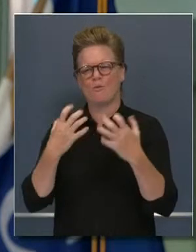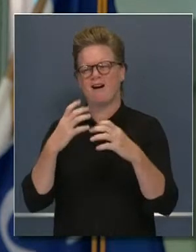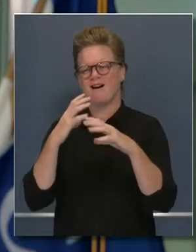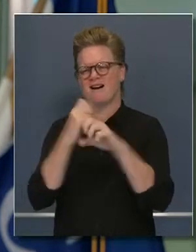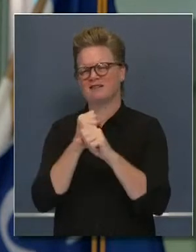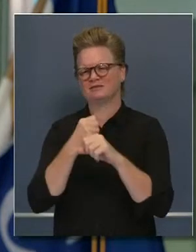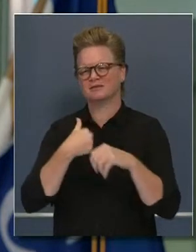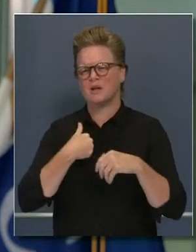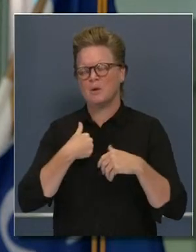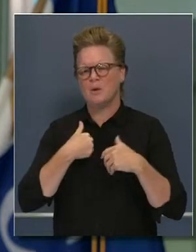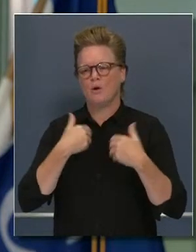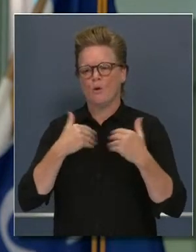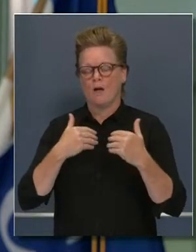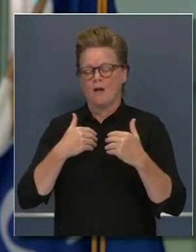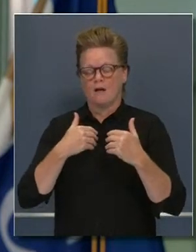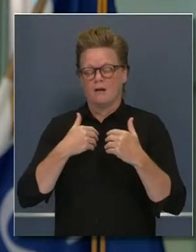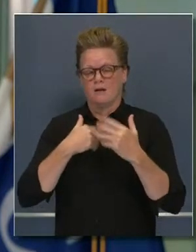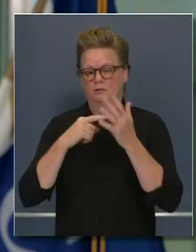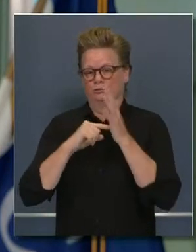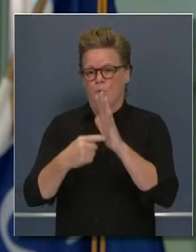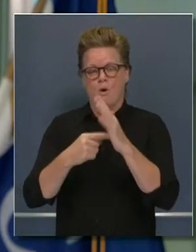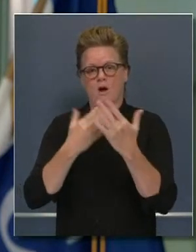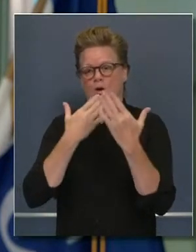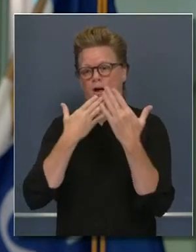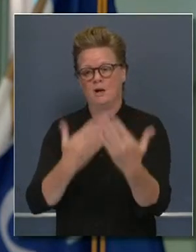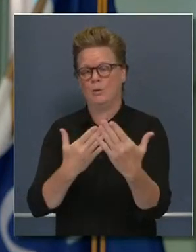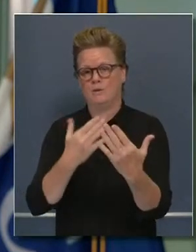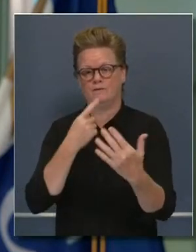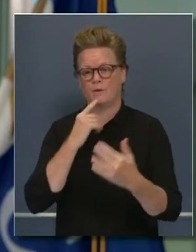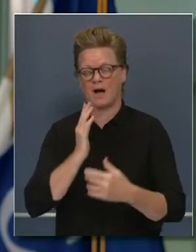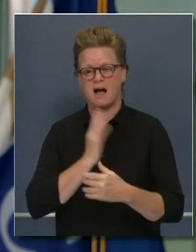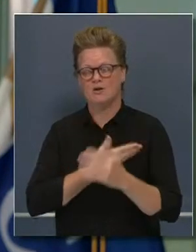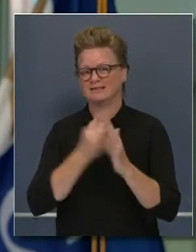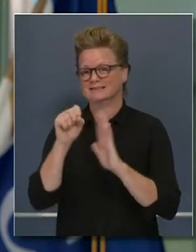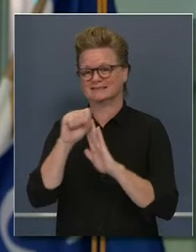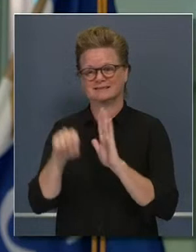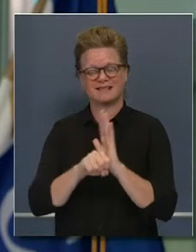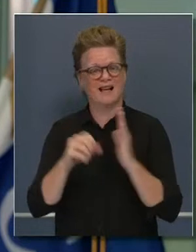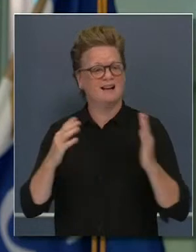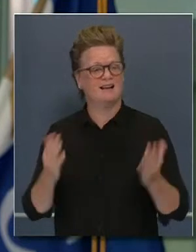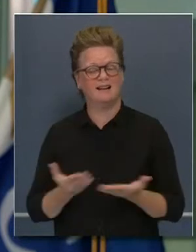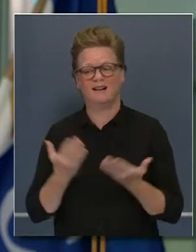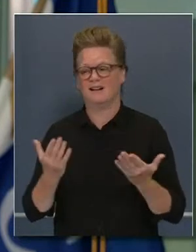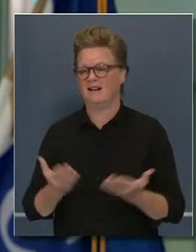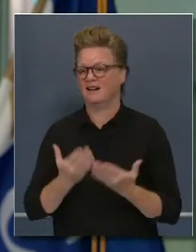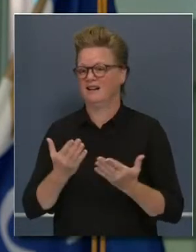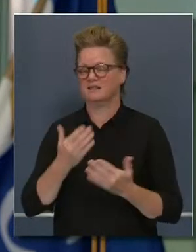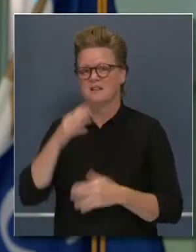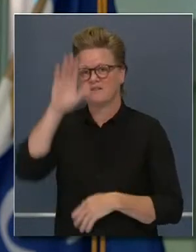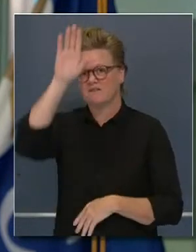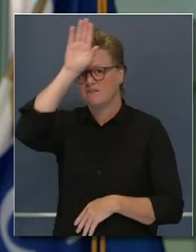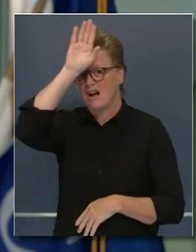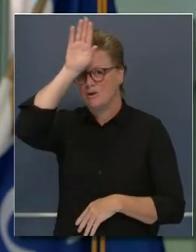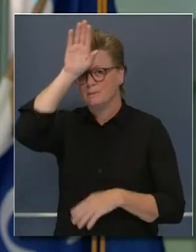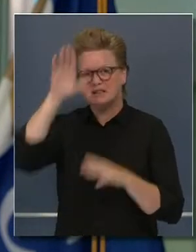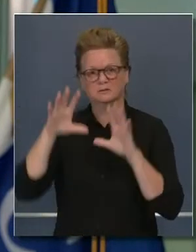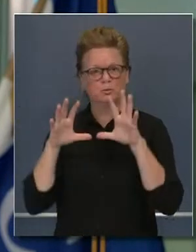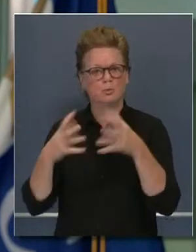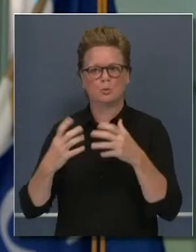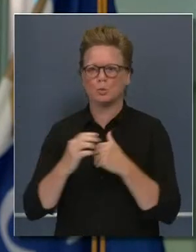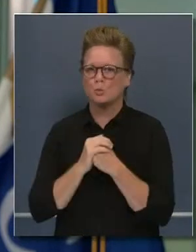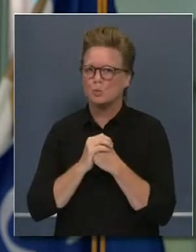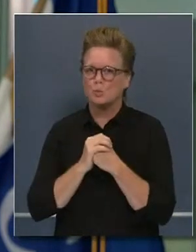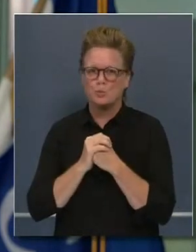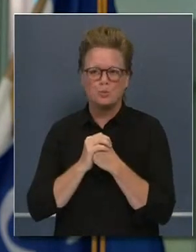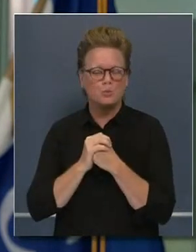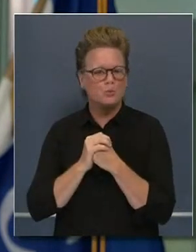gratitude, our on behalf of the state, I think our collective debt of gratitude to our firefighters that have been doing just a